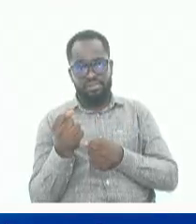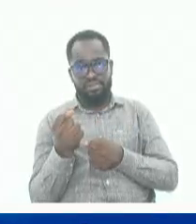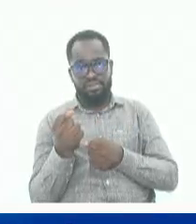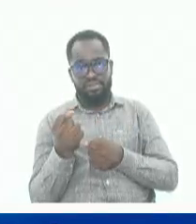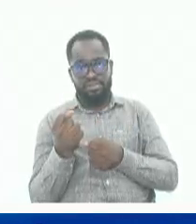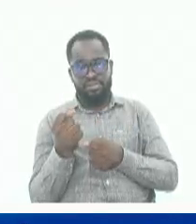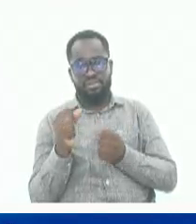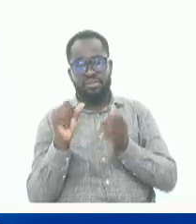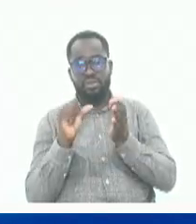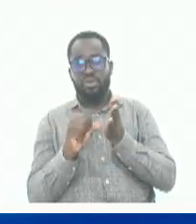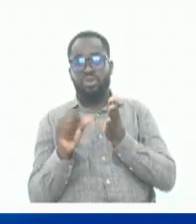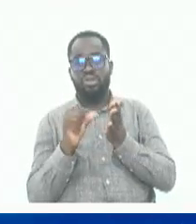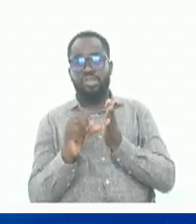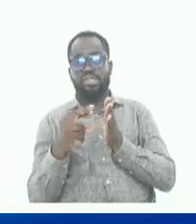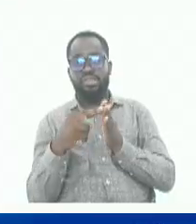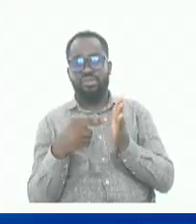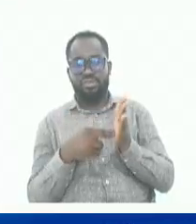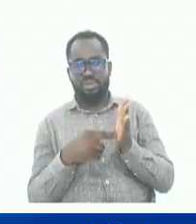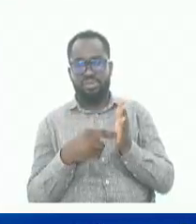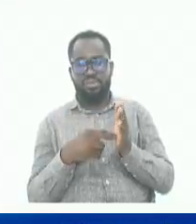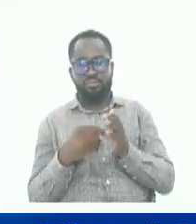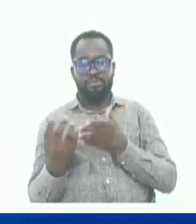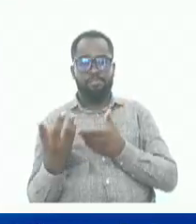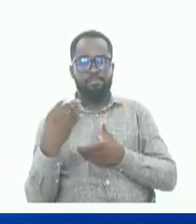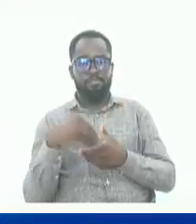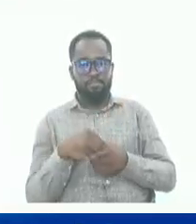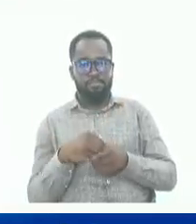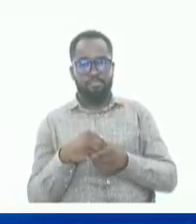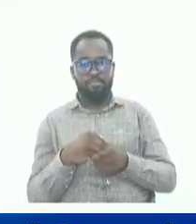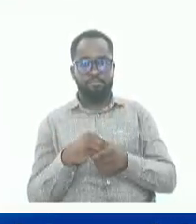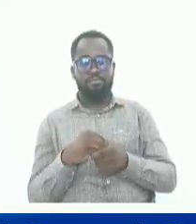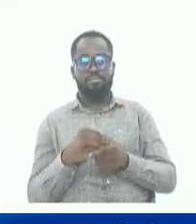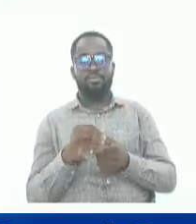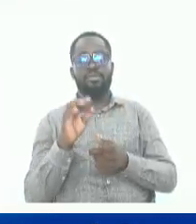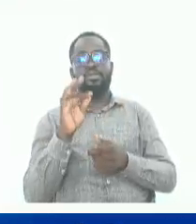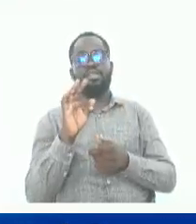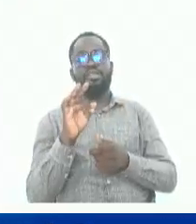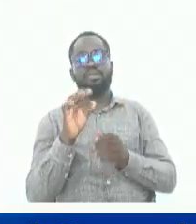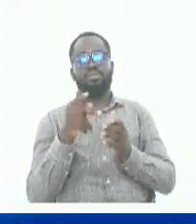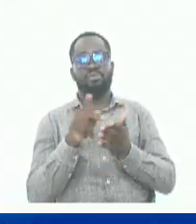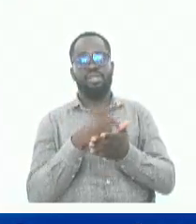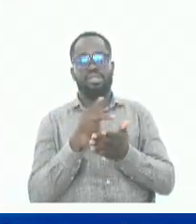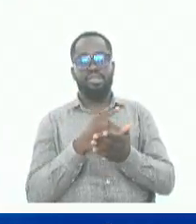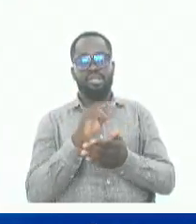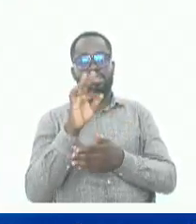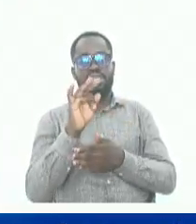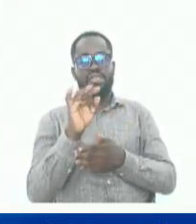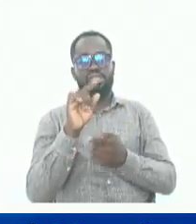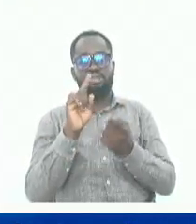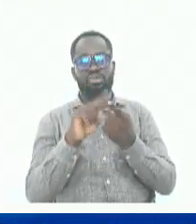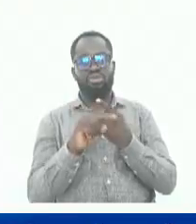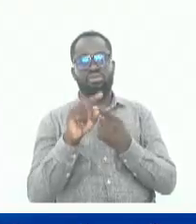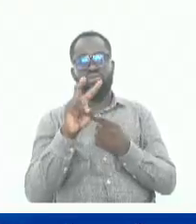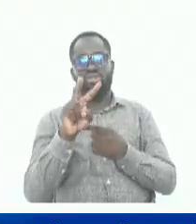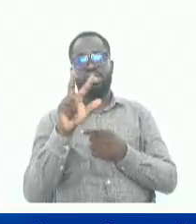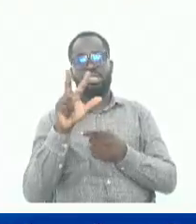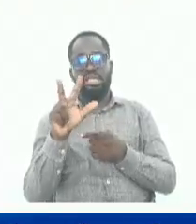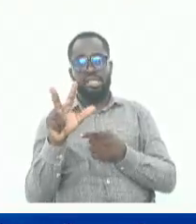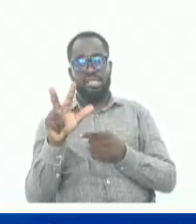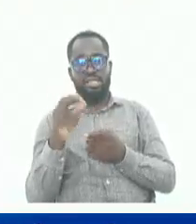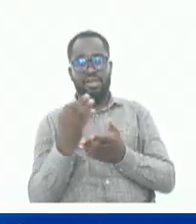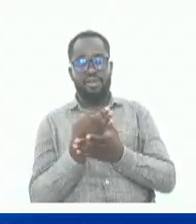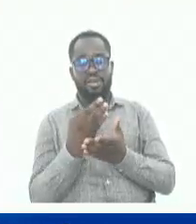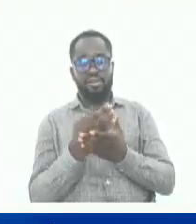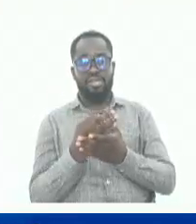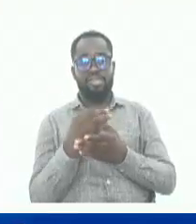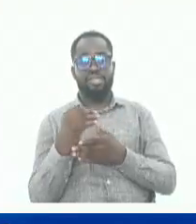The auditor's reports are contained in pages 19 to 23 of the audited financial statements, an annual